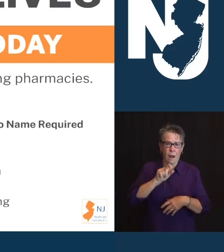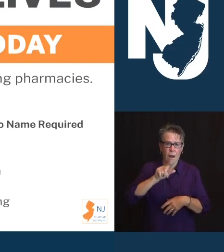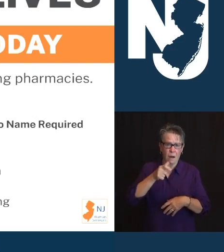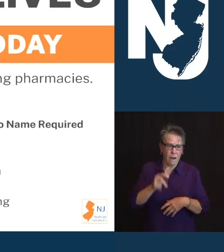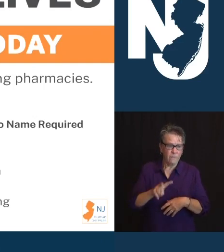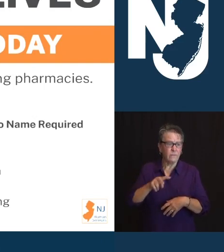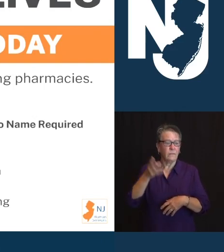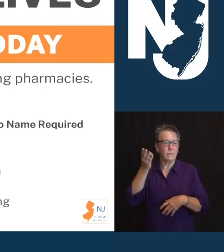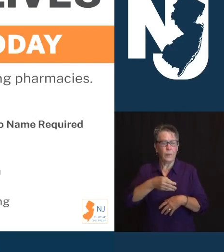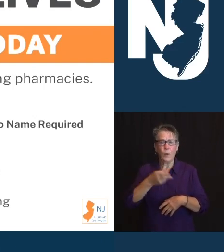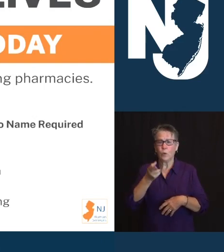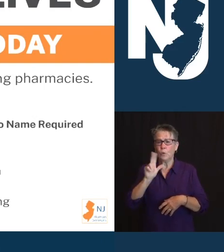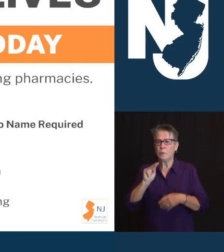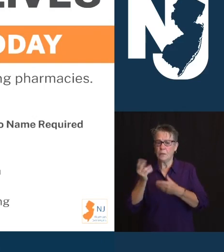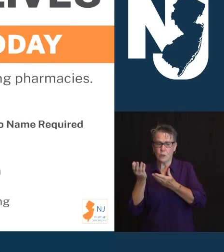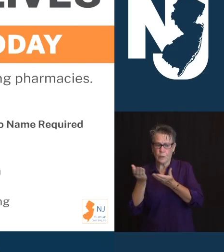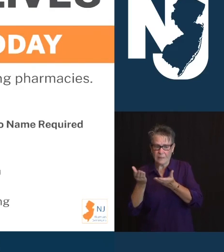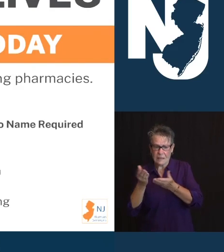services/stop overdoses. That's